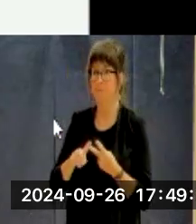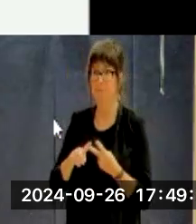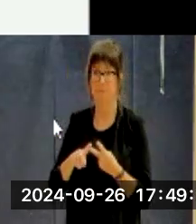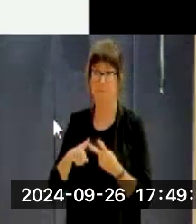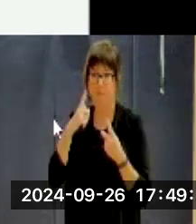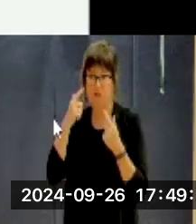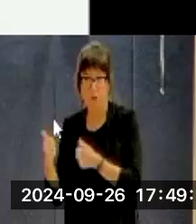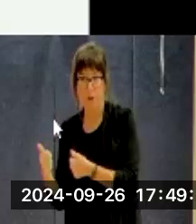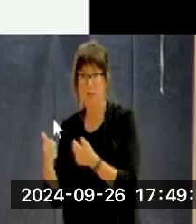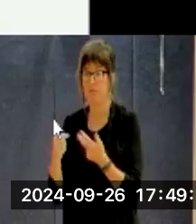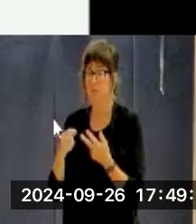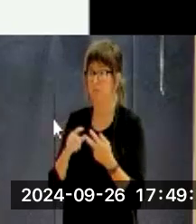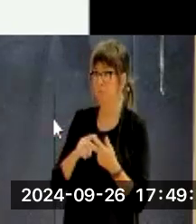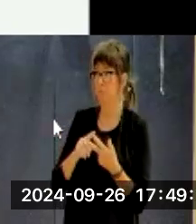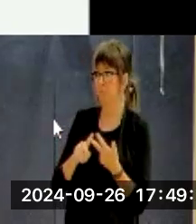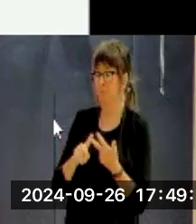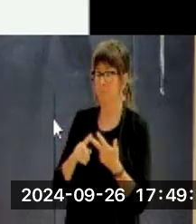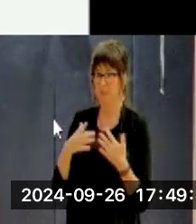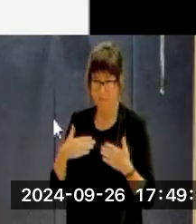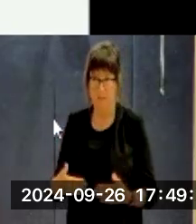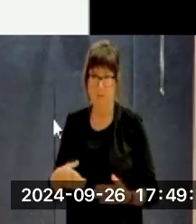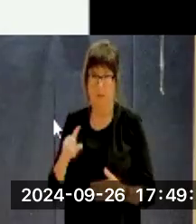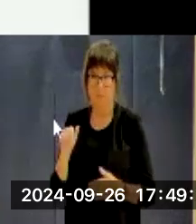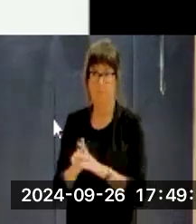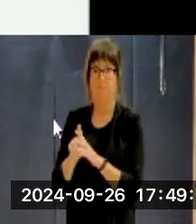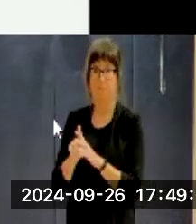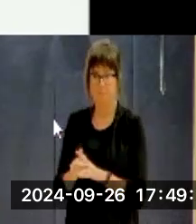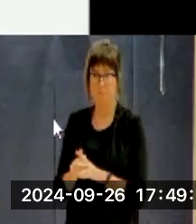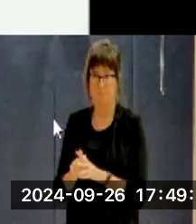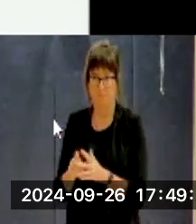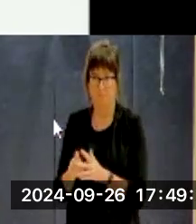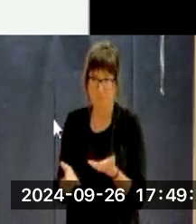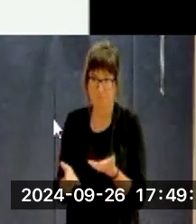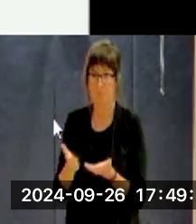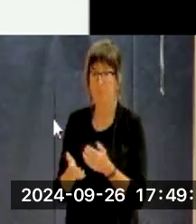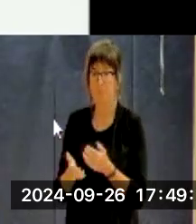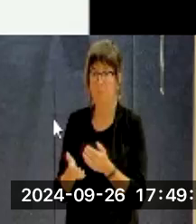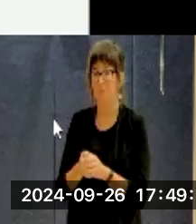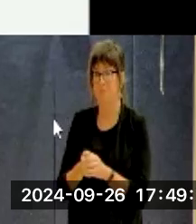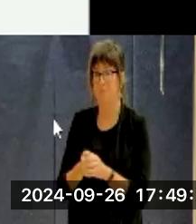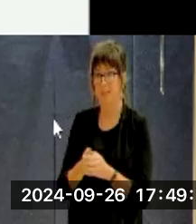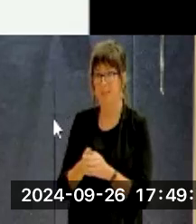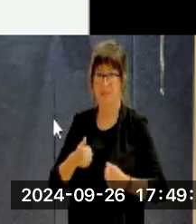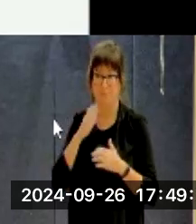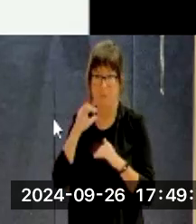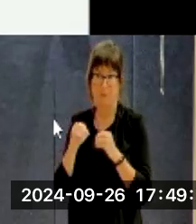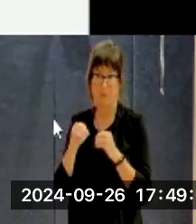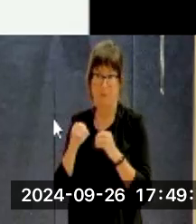loss, maybe other, physical disabilities. But as we live longer, and more people, of